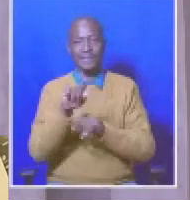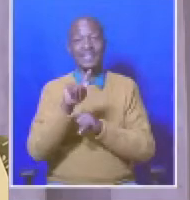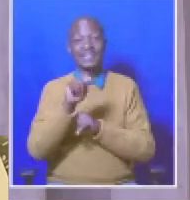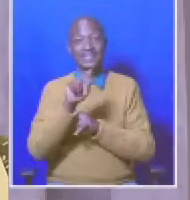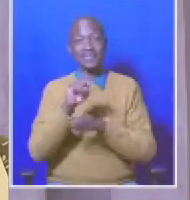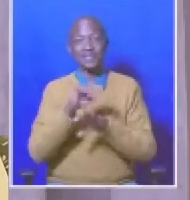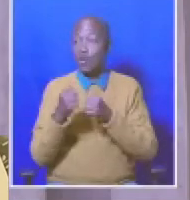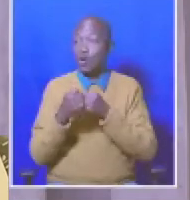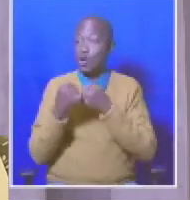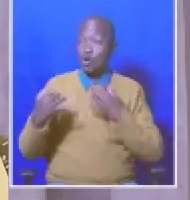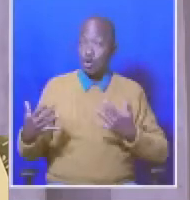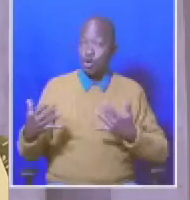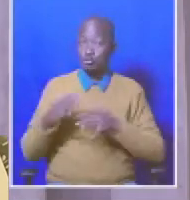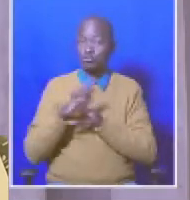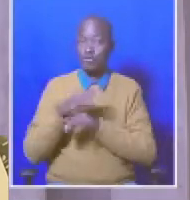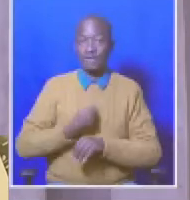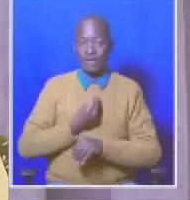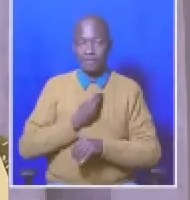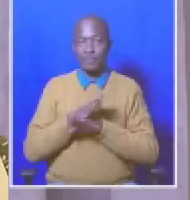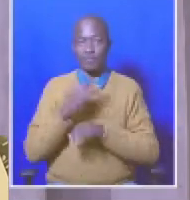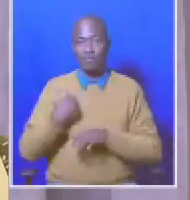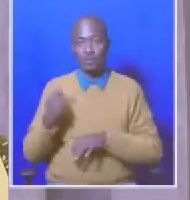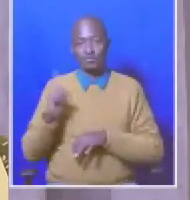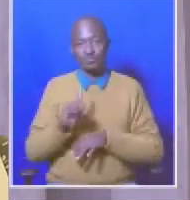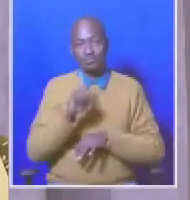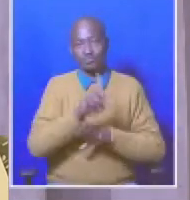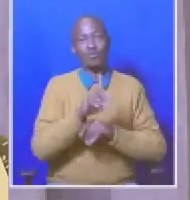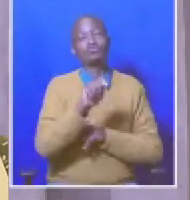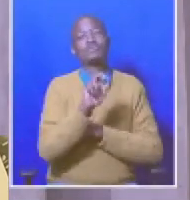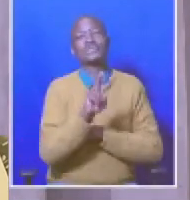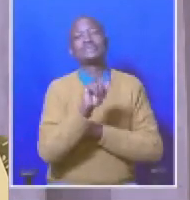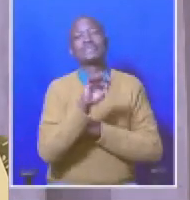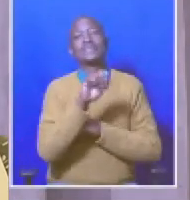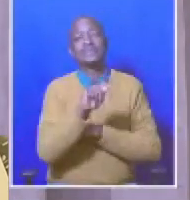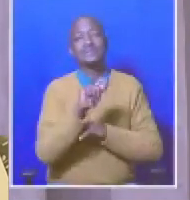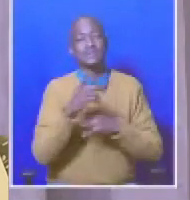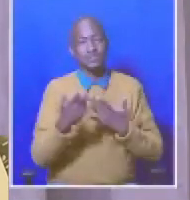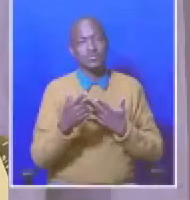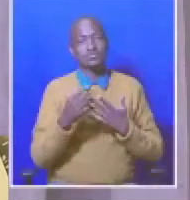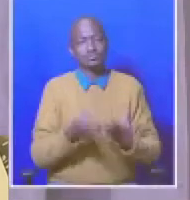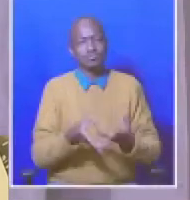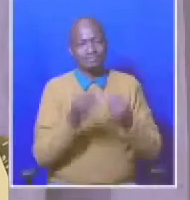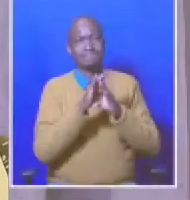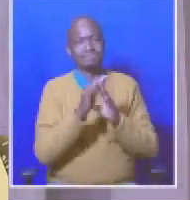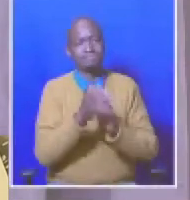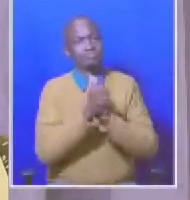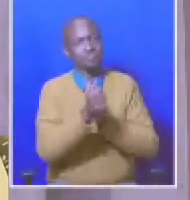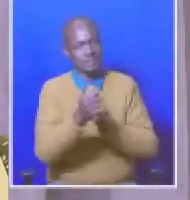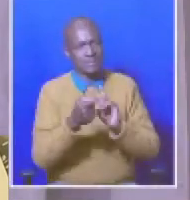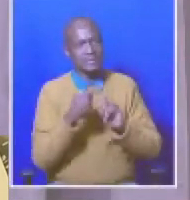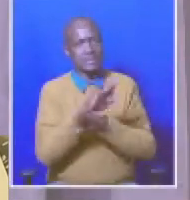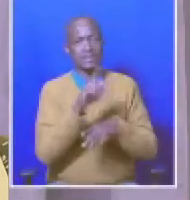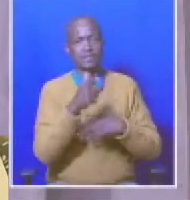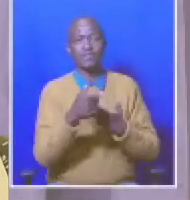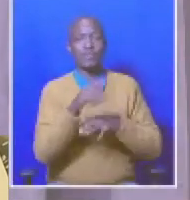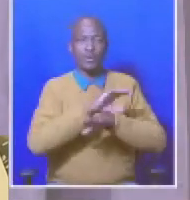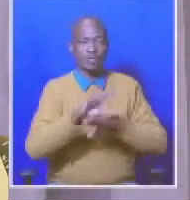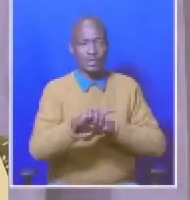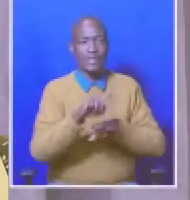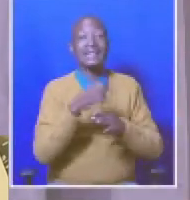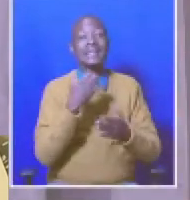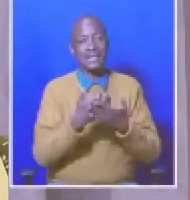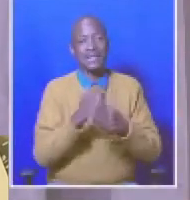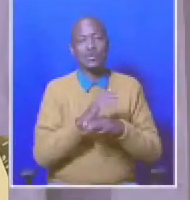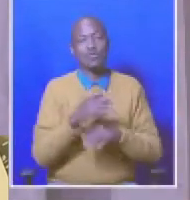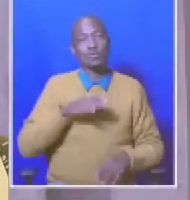young people are now going to TVET colleges to acquire the necessary skills that the economy wants. And